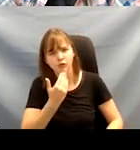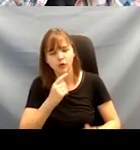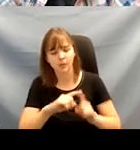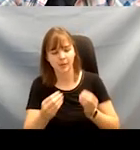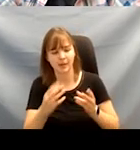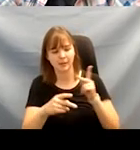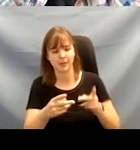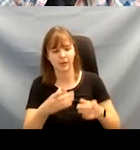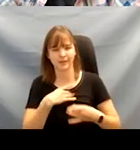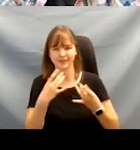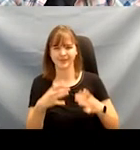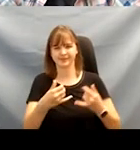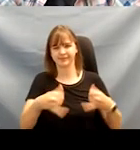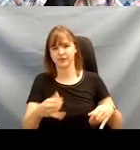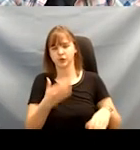So,